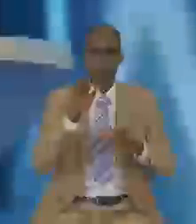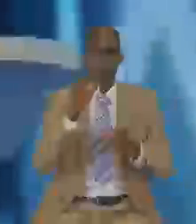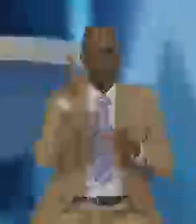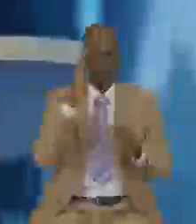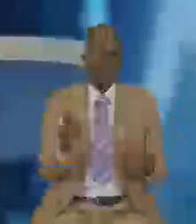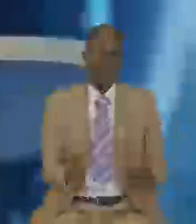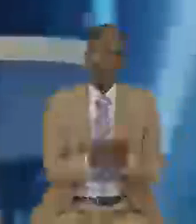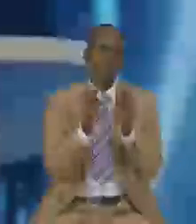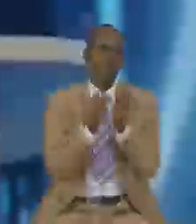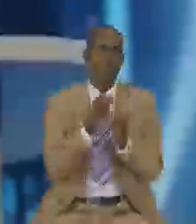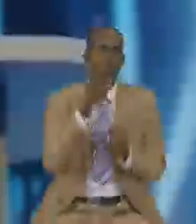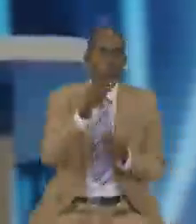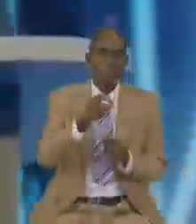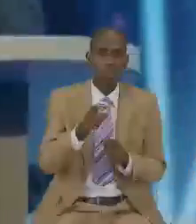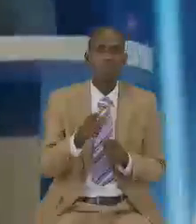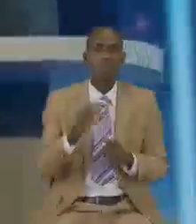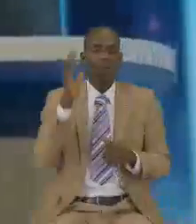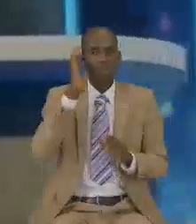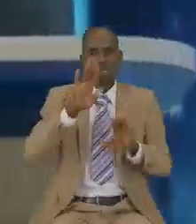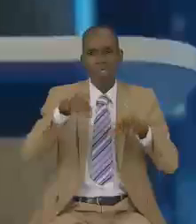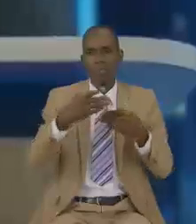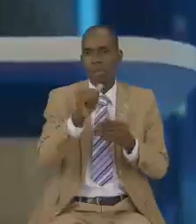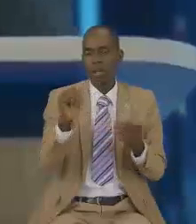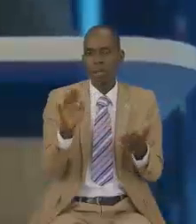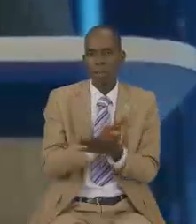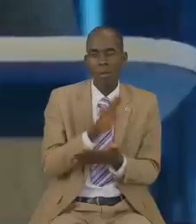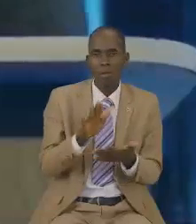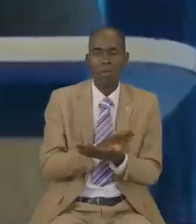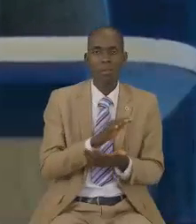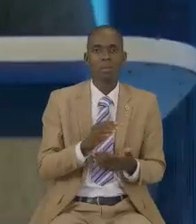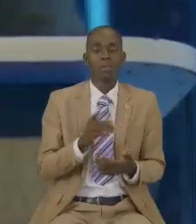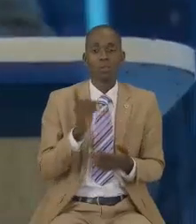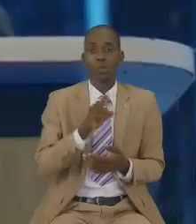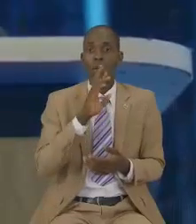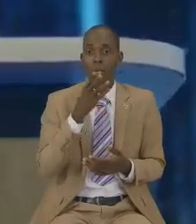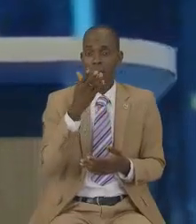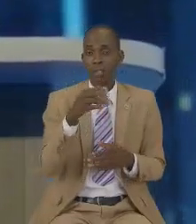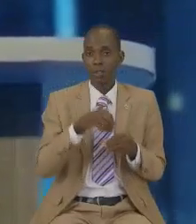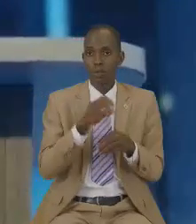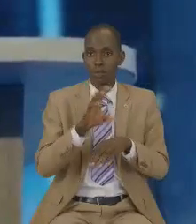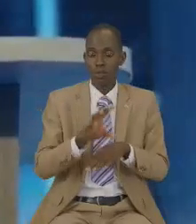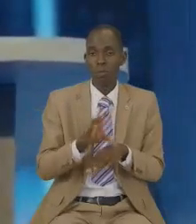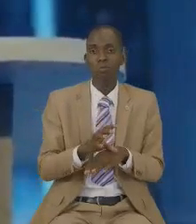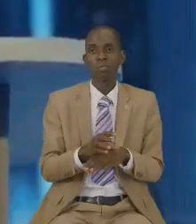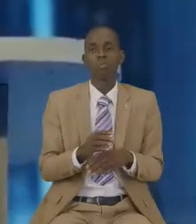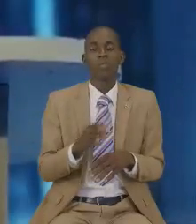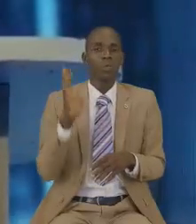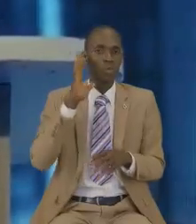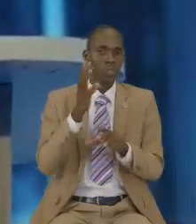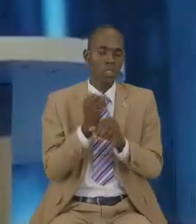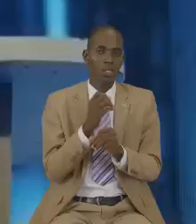they registered your name because of what the Lord has done for you and in you.